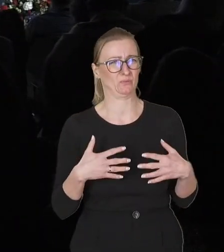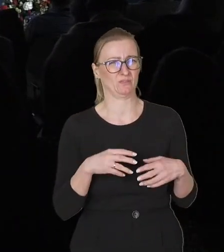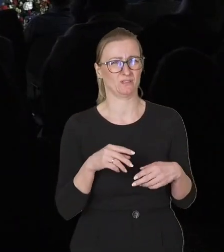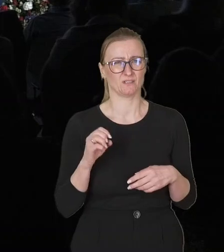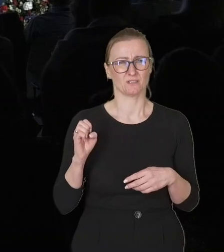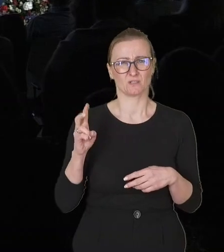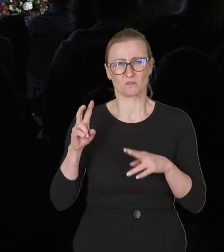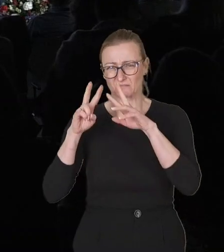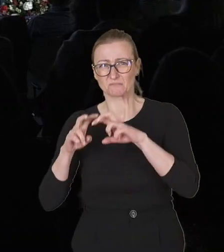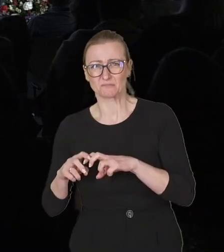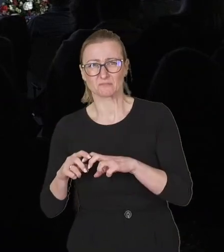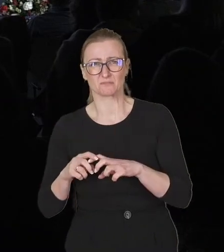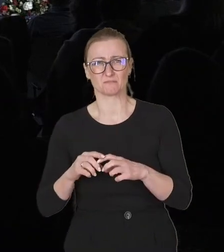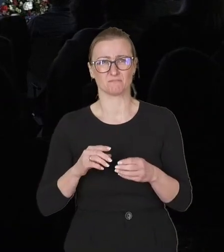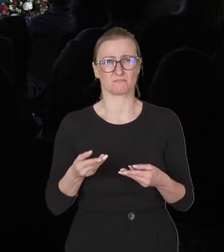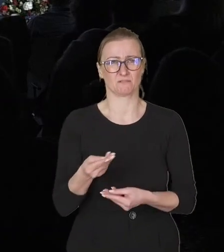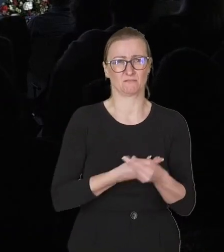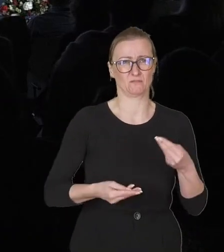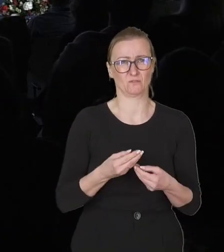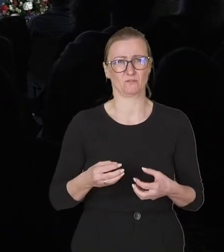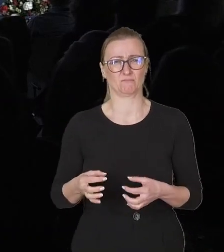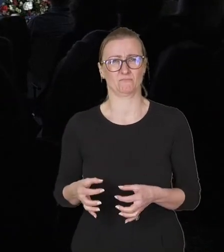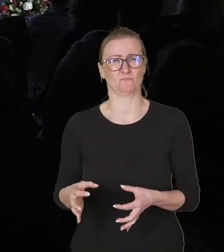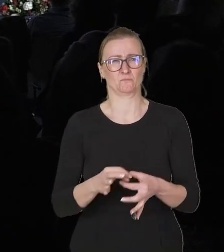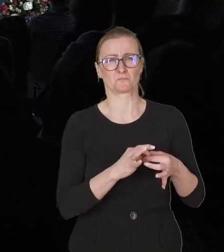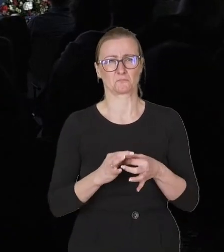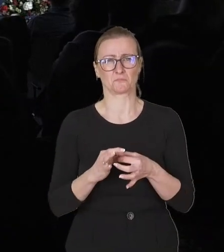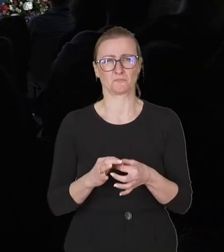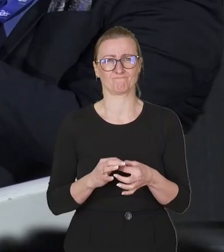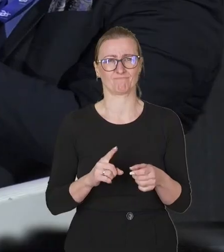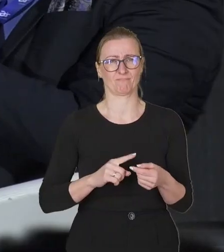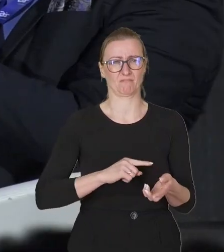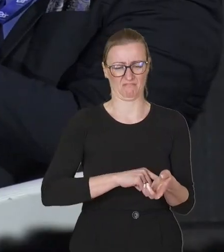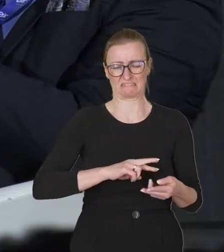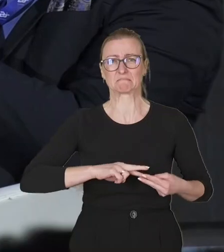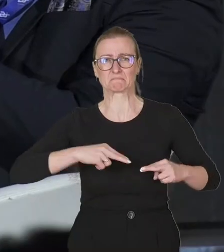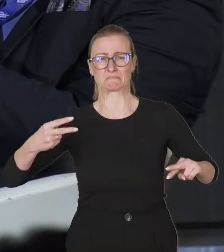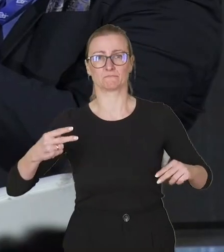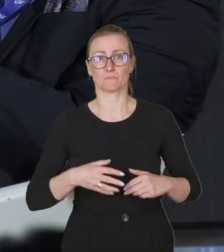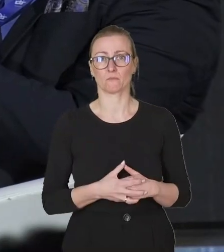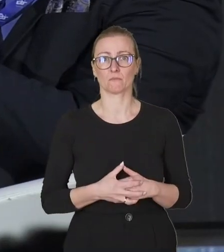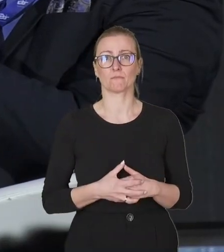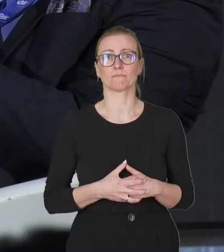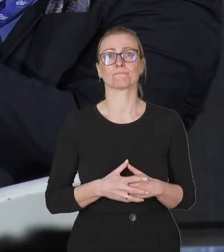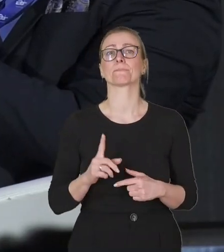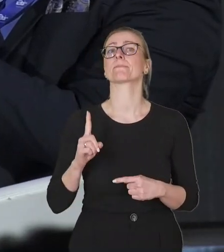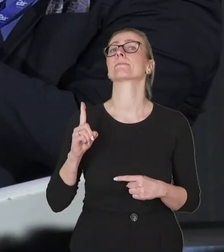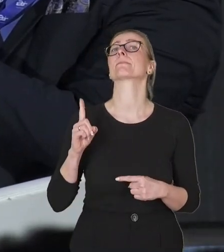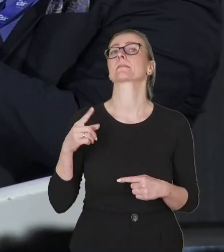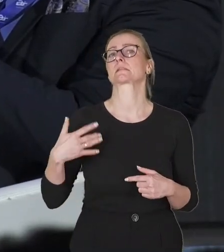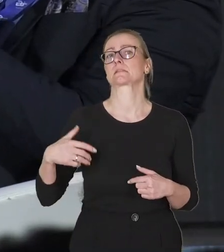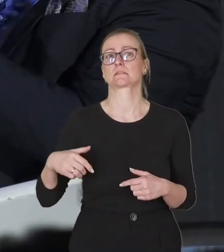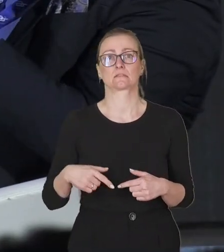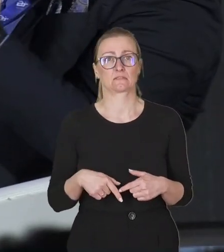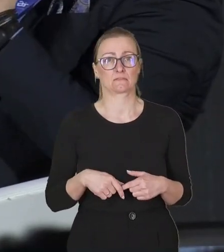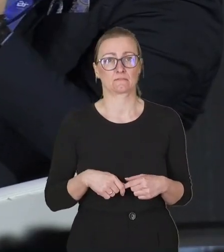but it's not completed, so it means that something is missing. So you don't miss anything. You are happy as it is. I fully agree that the single